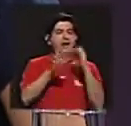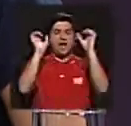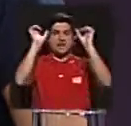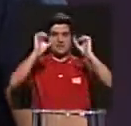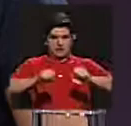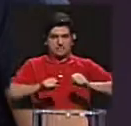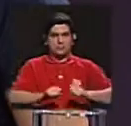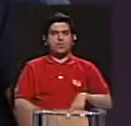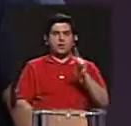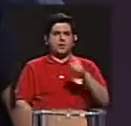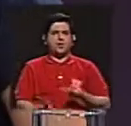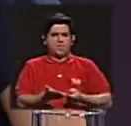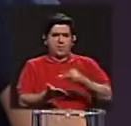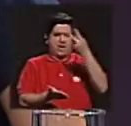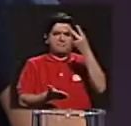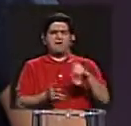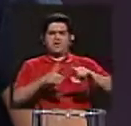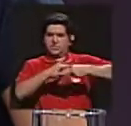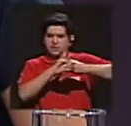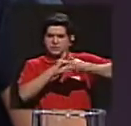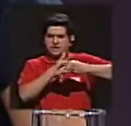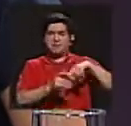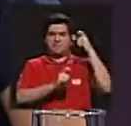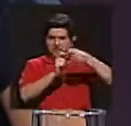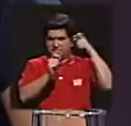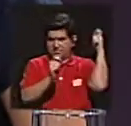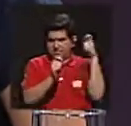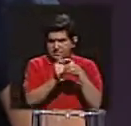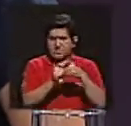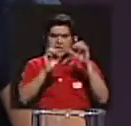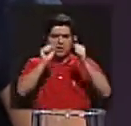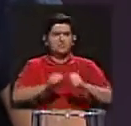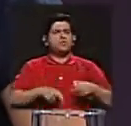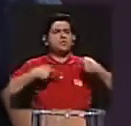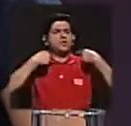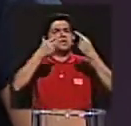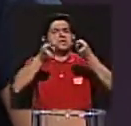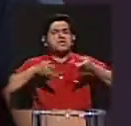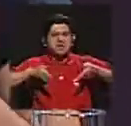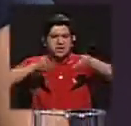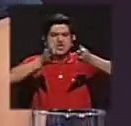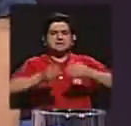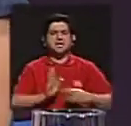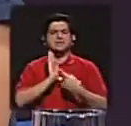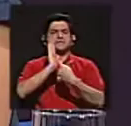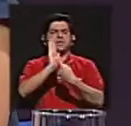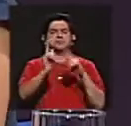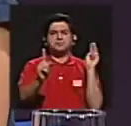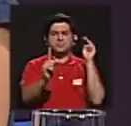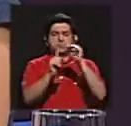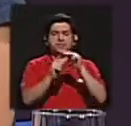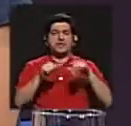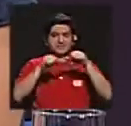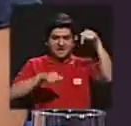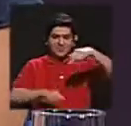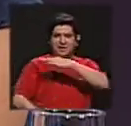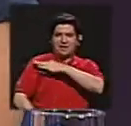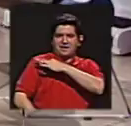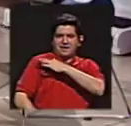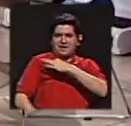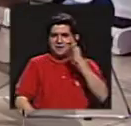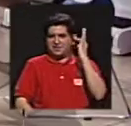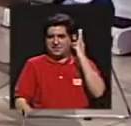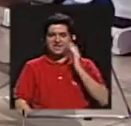una rica y amplia herramienta justamente para salir a las calles con un mensaje. Y volviendo acá con nuestras invitadas, pues